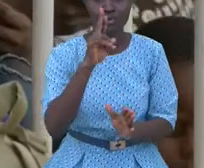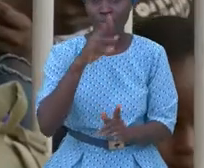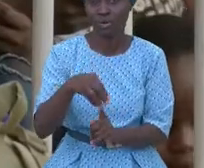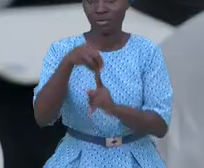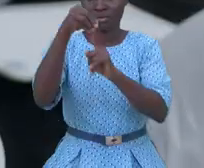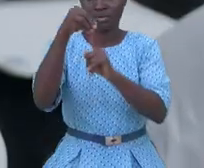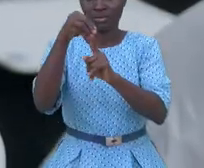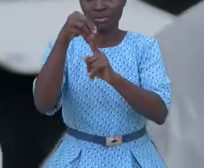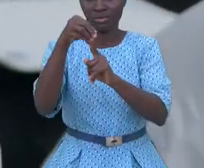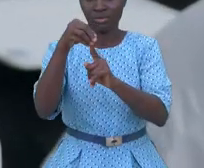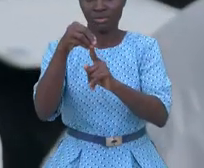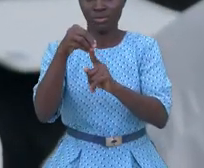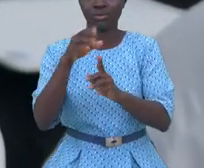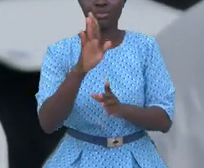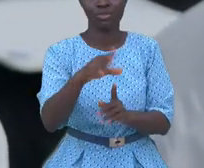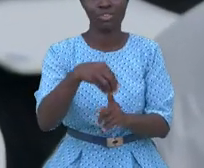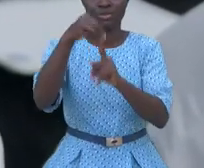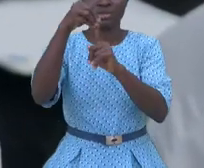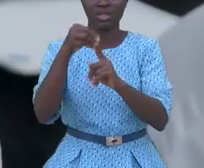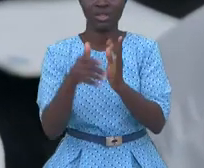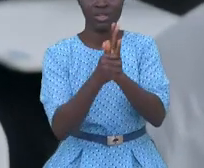gift will make you useful.